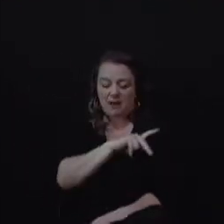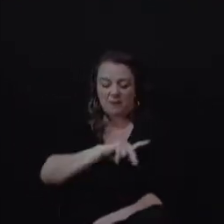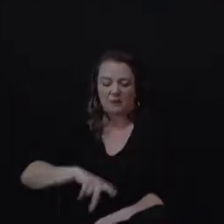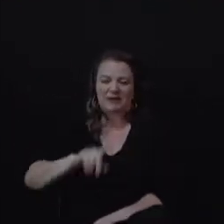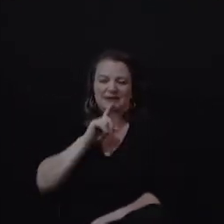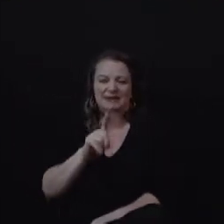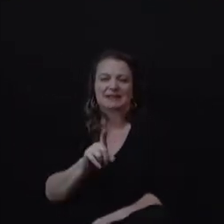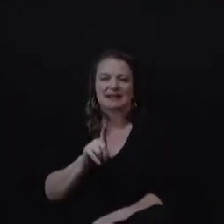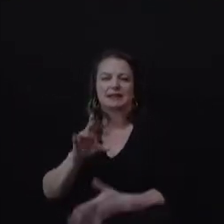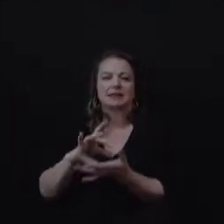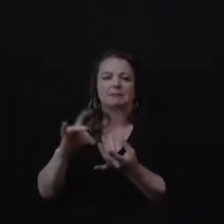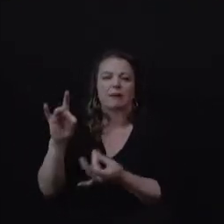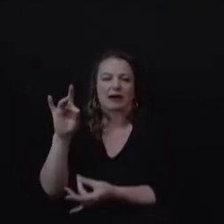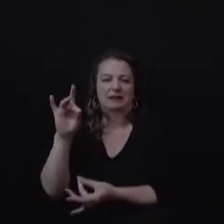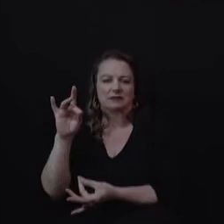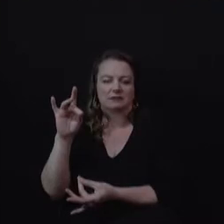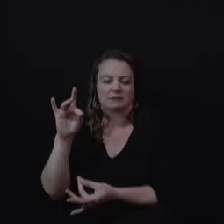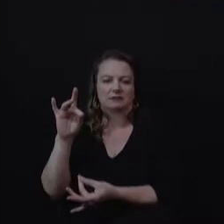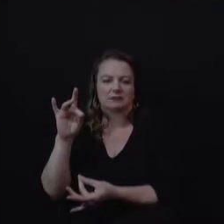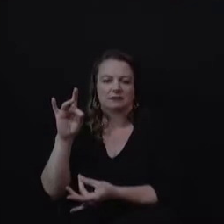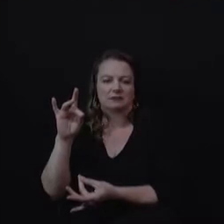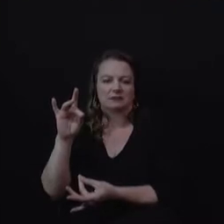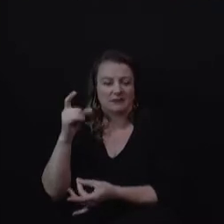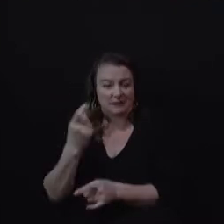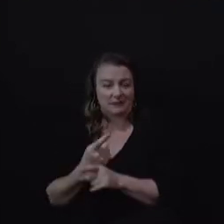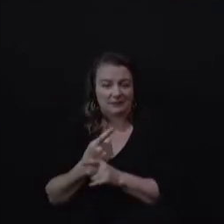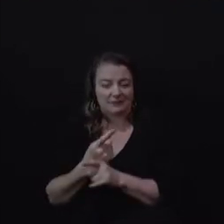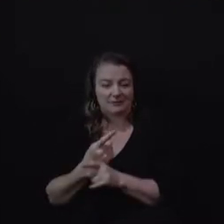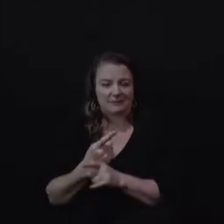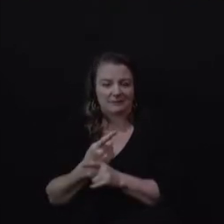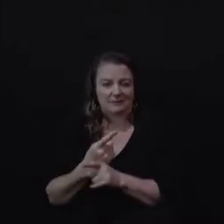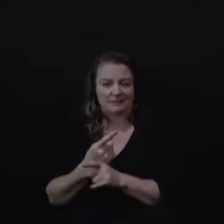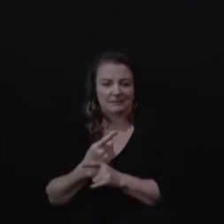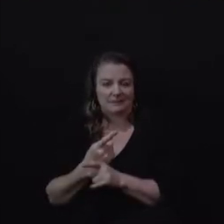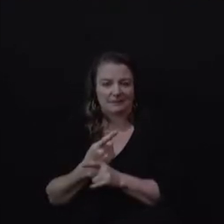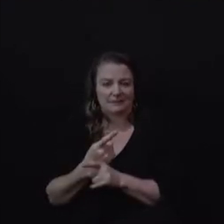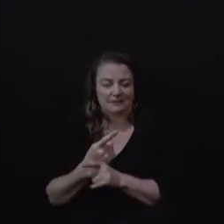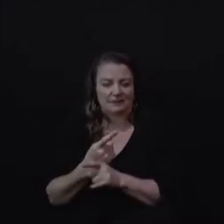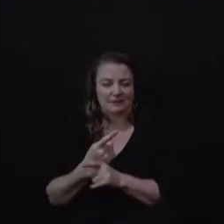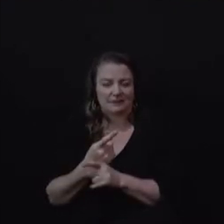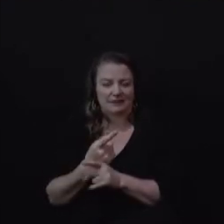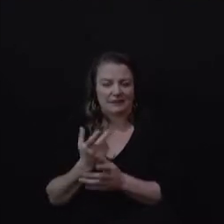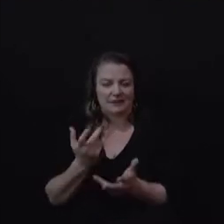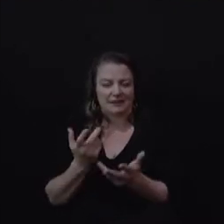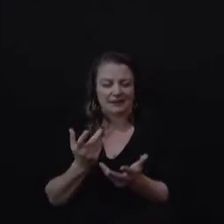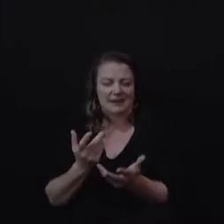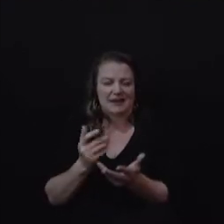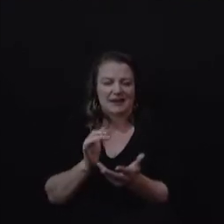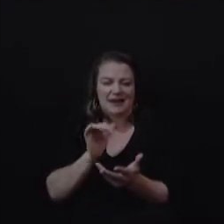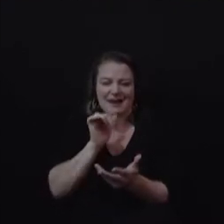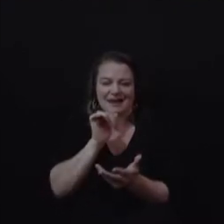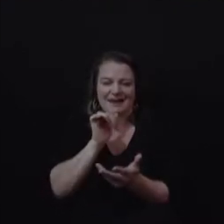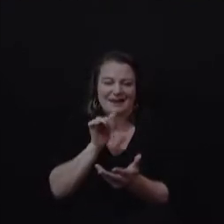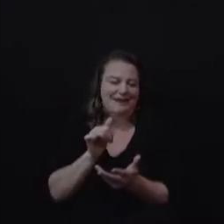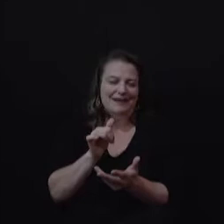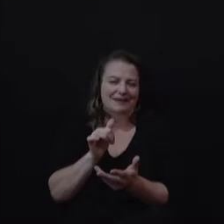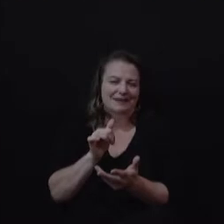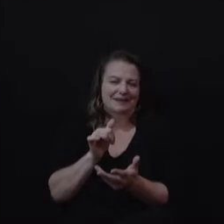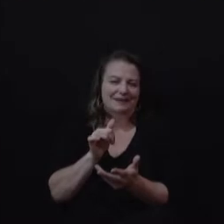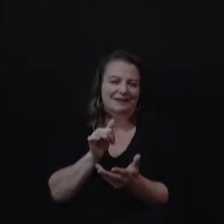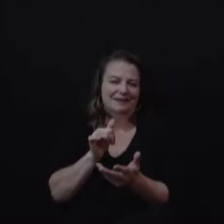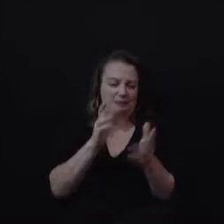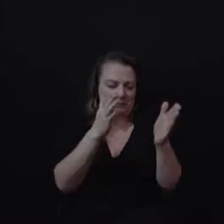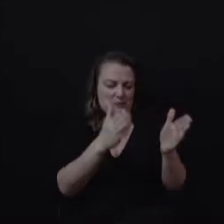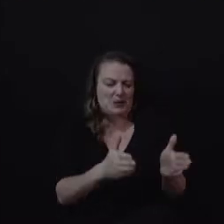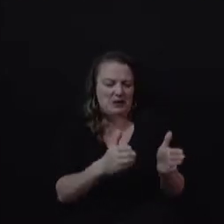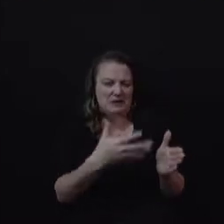a spirit, right? I mean, not the person you're mad at who